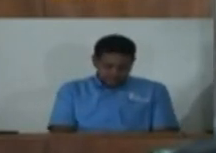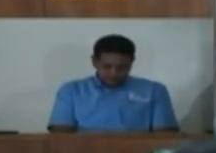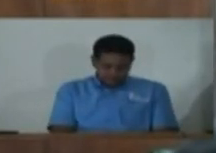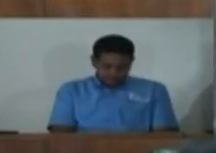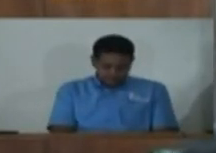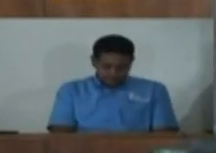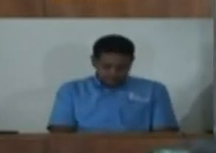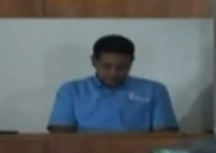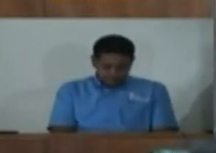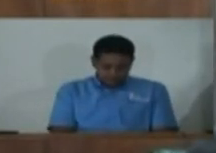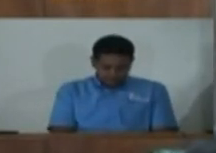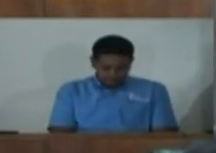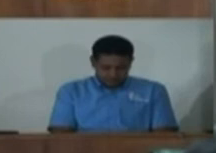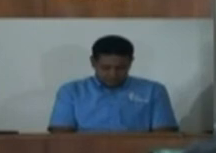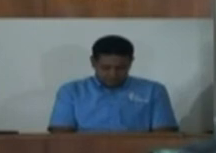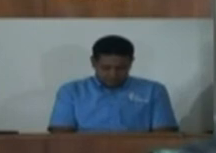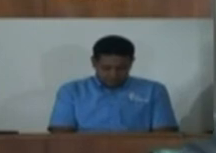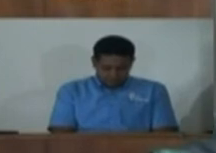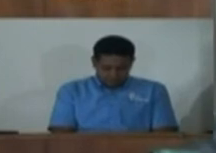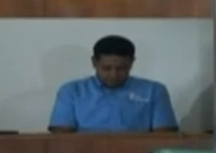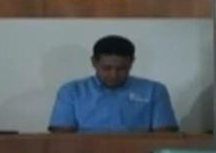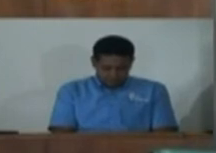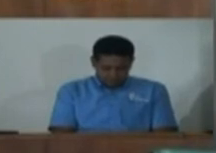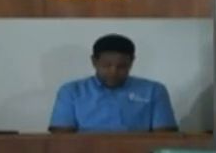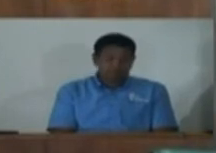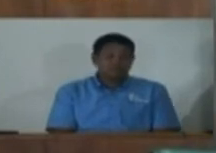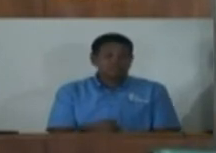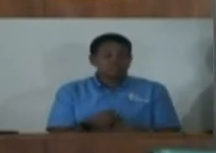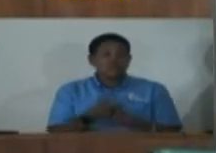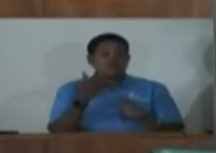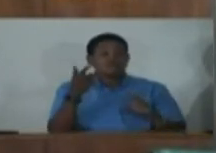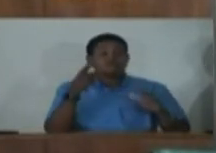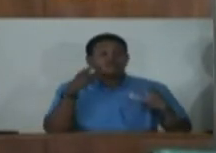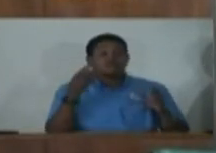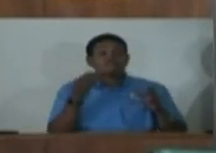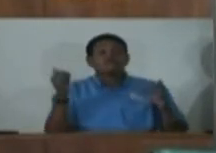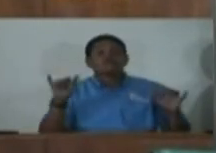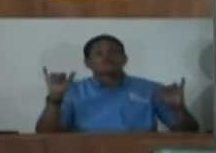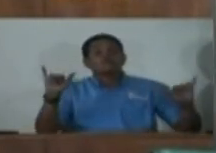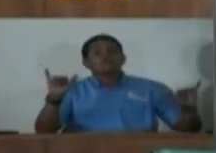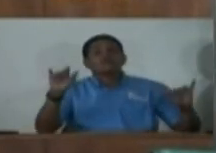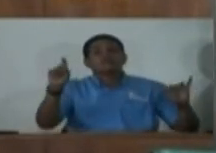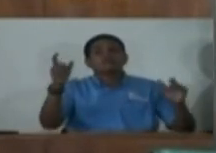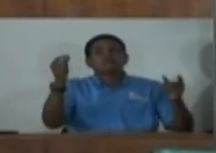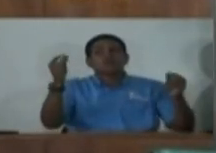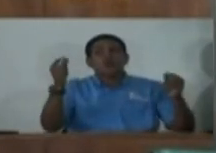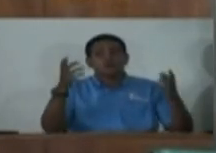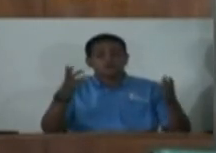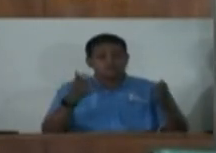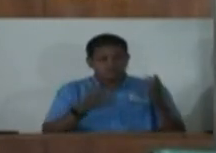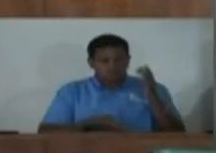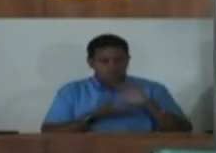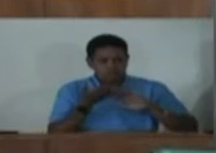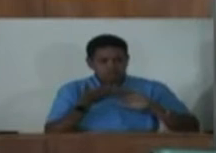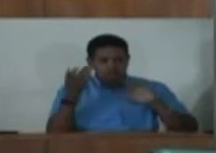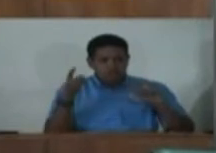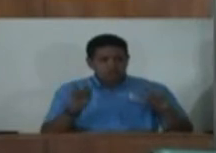which are already in place and a few that remains to be done. And I